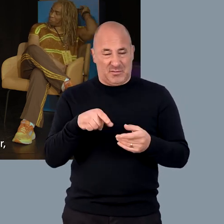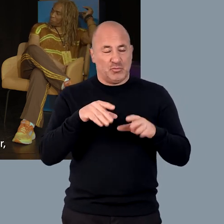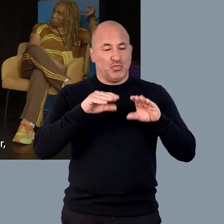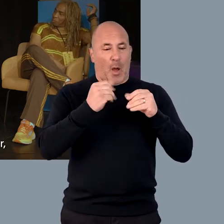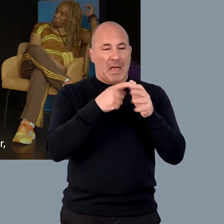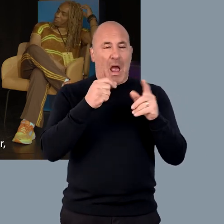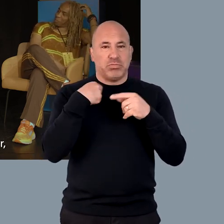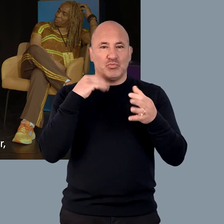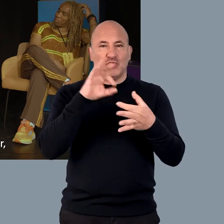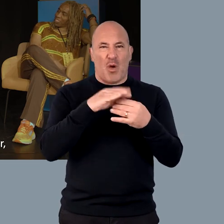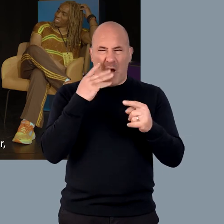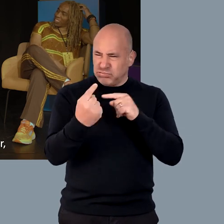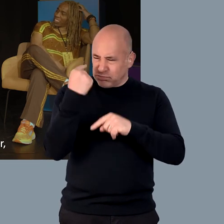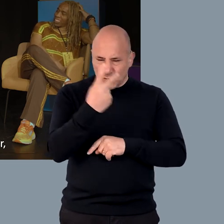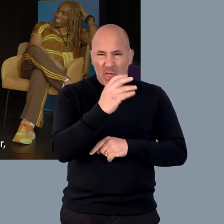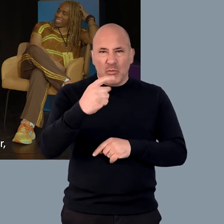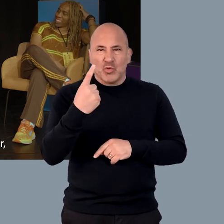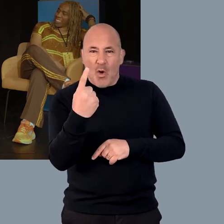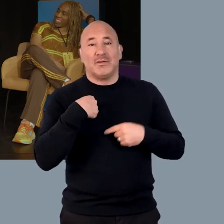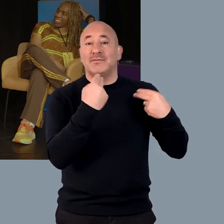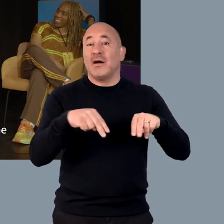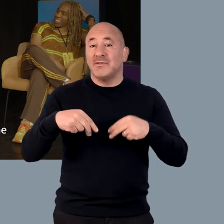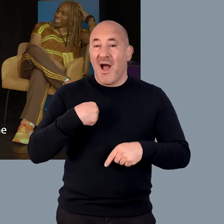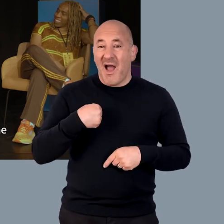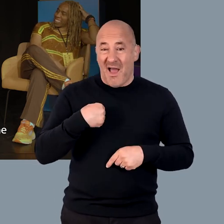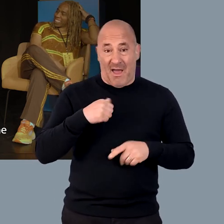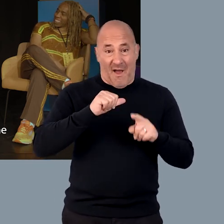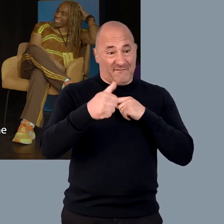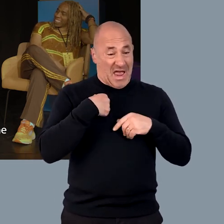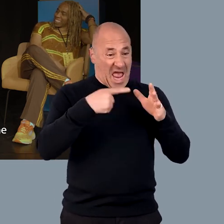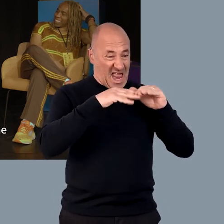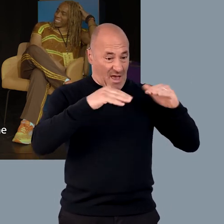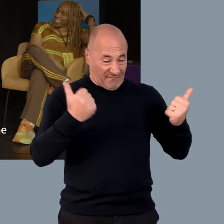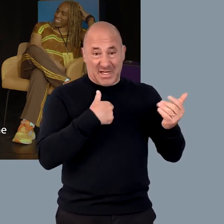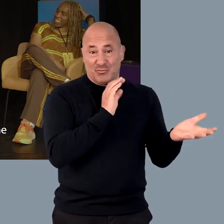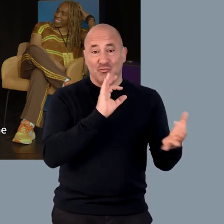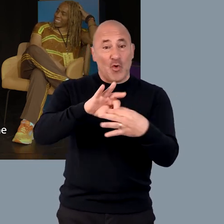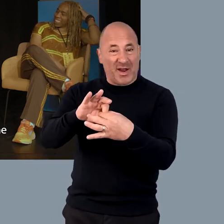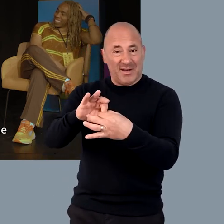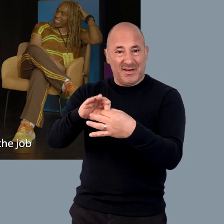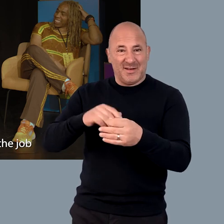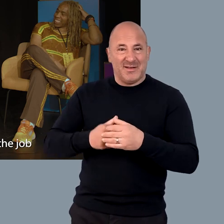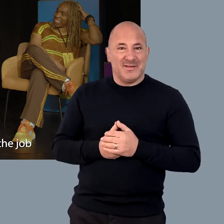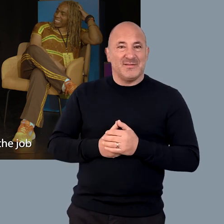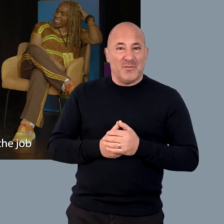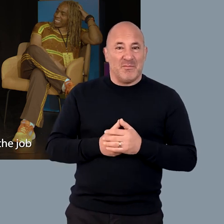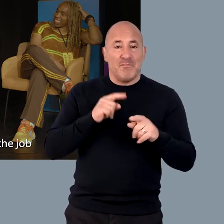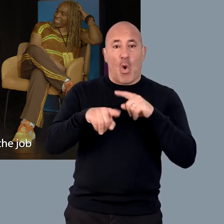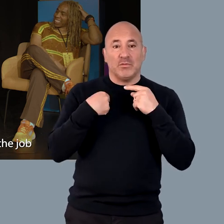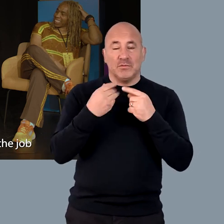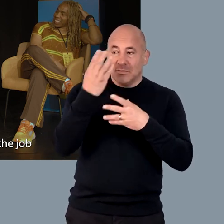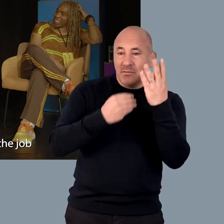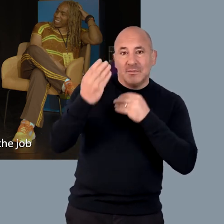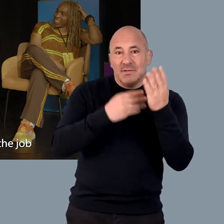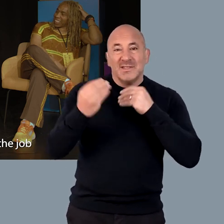joined Stopgap in 2001 as a dancer and that was straight out of having done my A-levels. So a lot